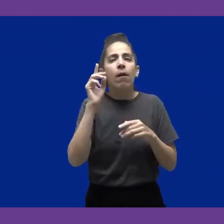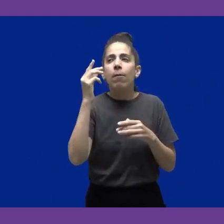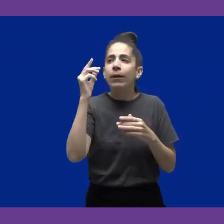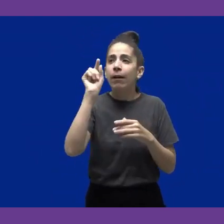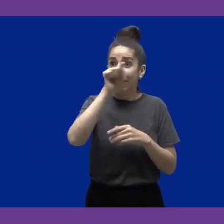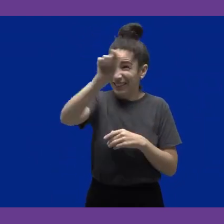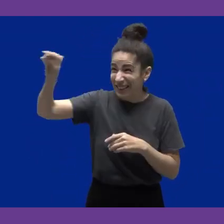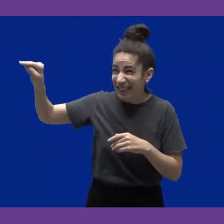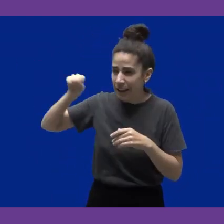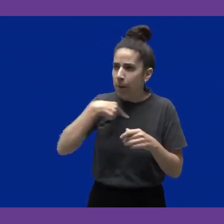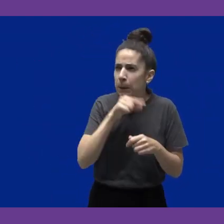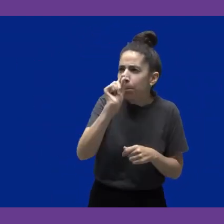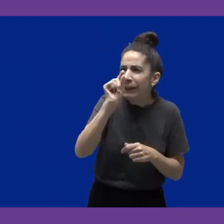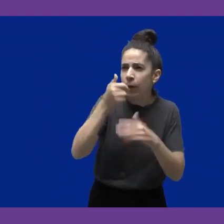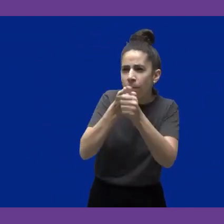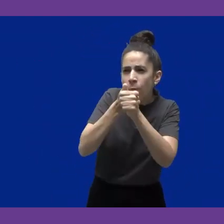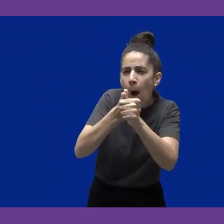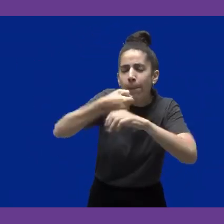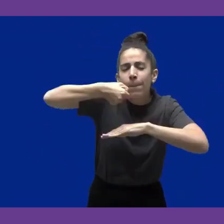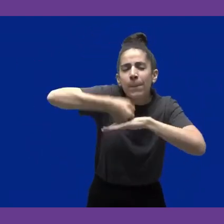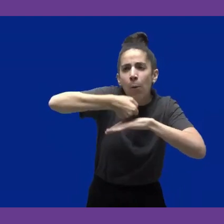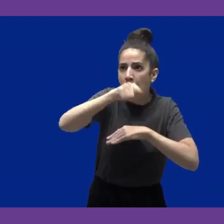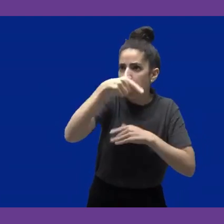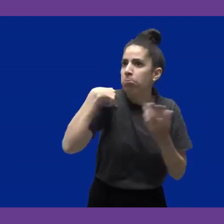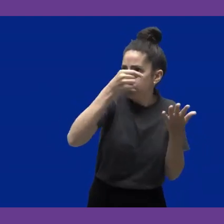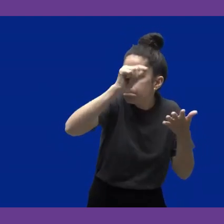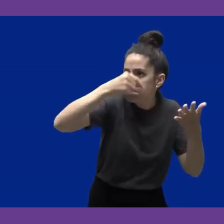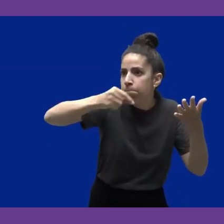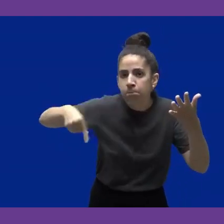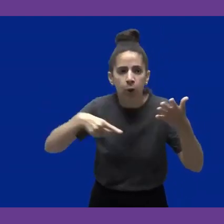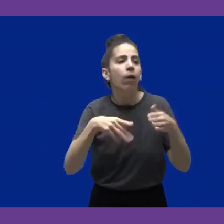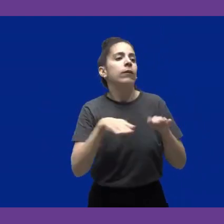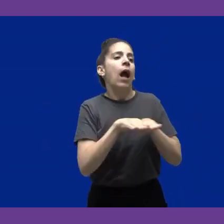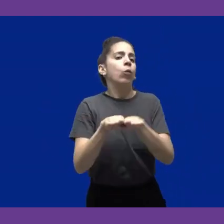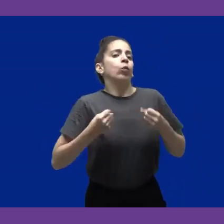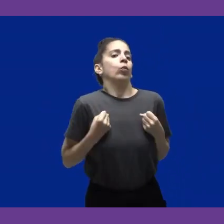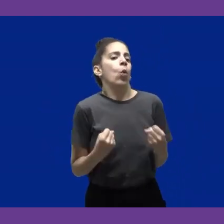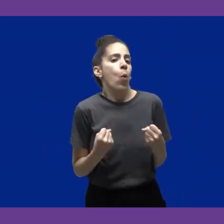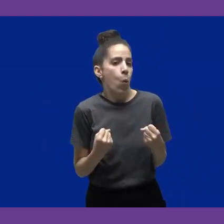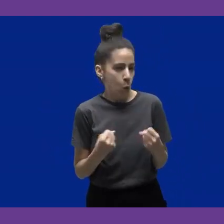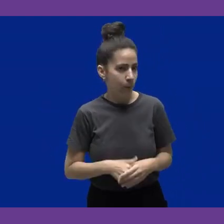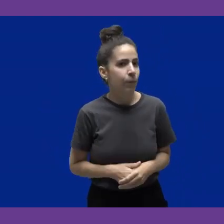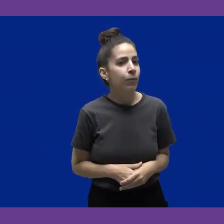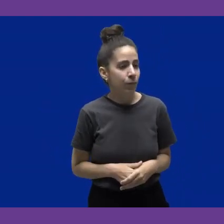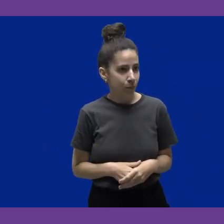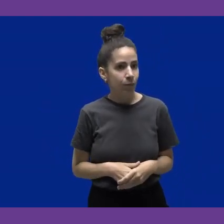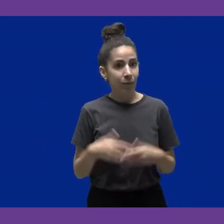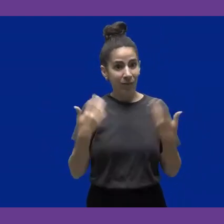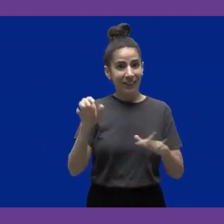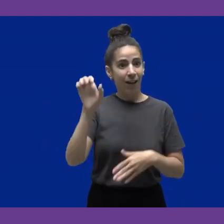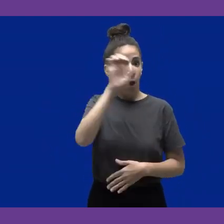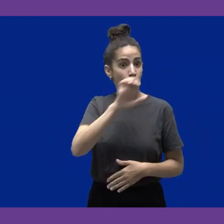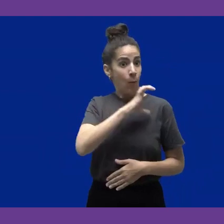it needs to be referenced by the European Commission in the official journal of the European Union. That